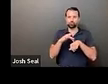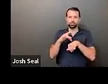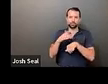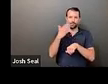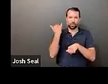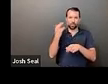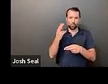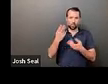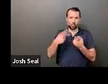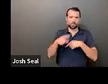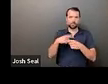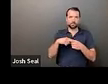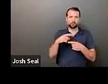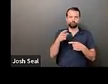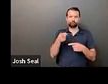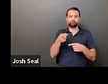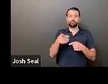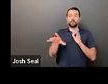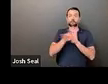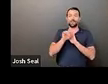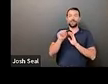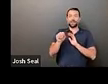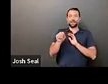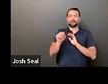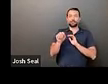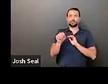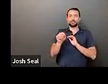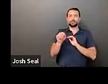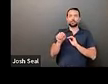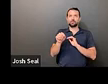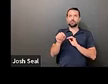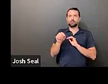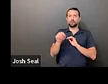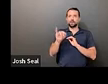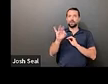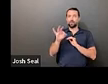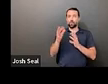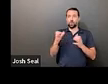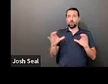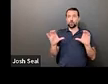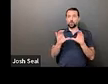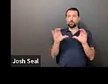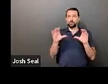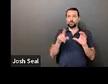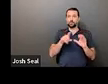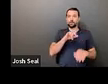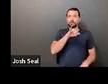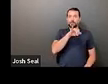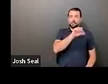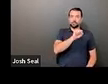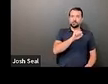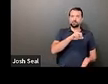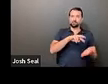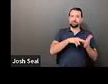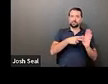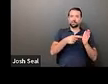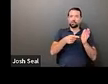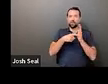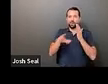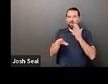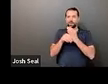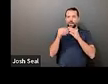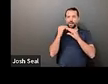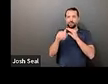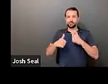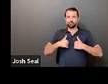training, you'll be prompted, you'll be asked if you want to contact our certificate, and if you say yes, then you'll be prompted to enter your email, and just